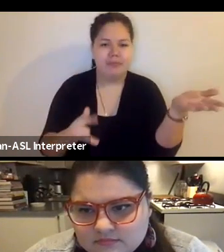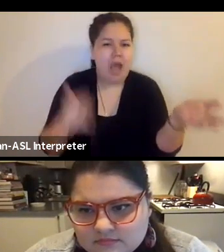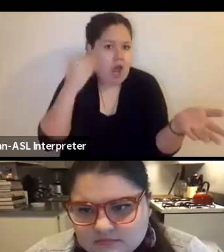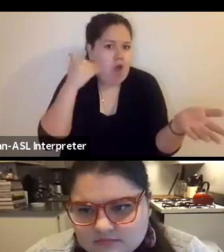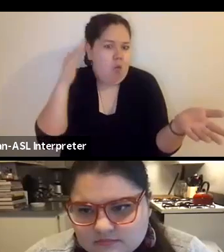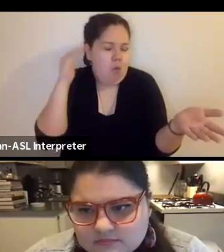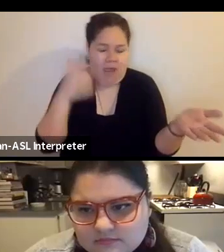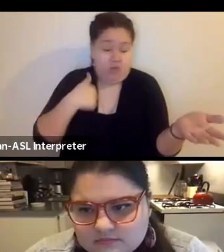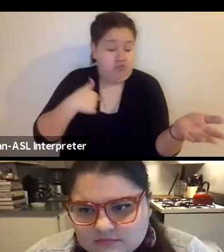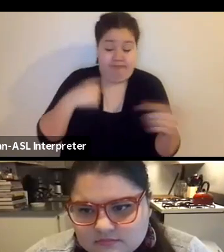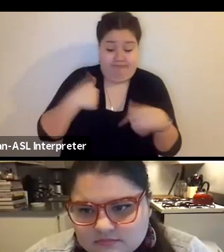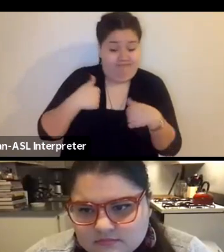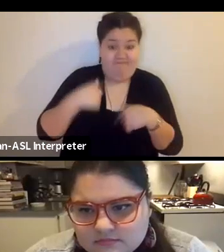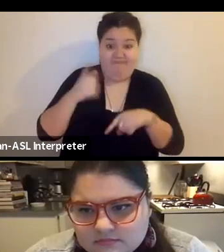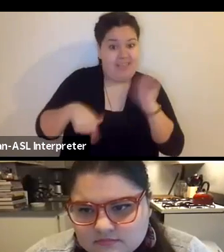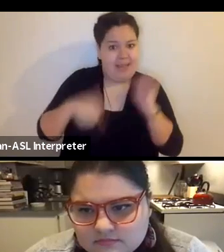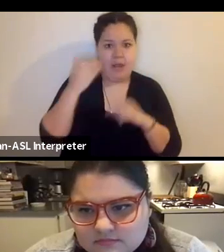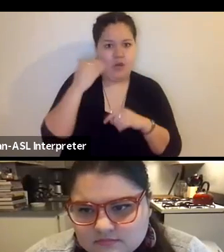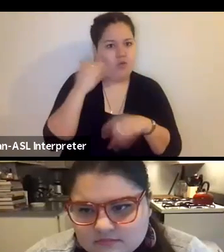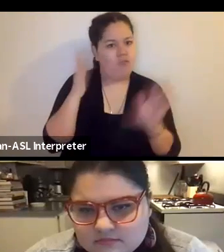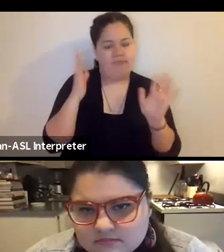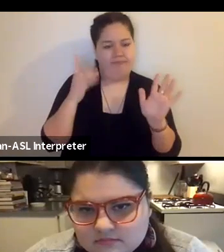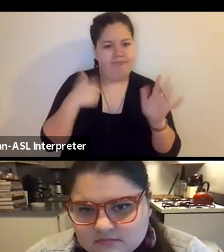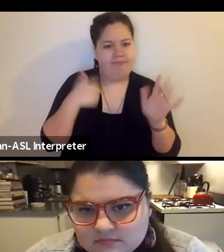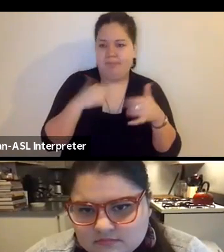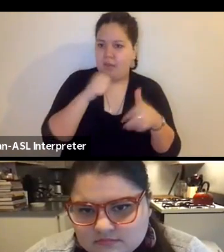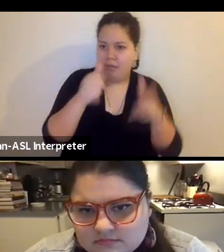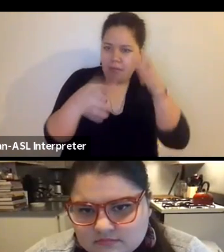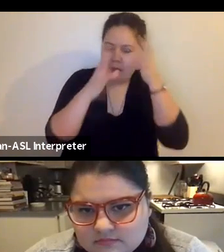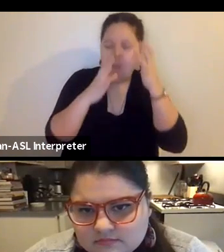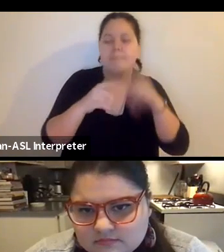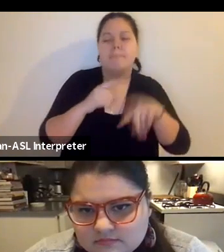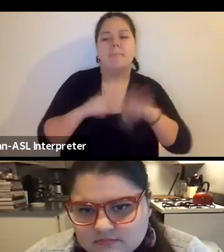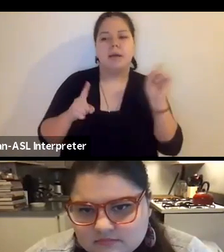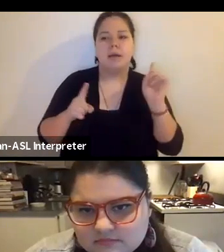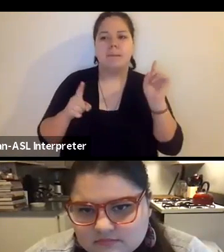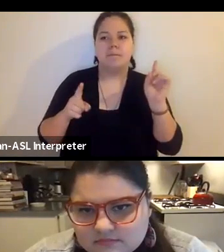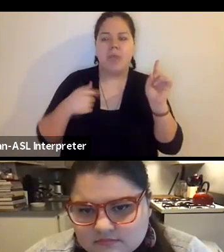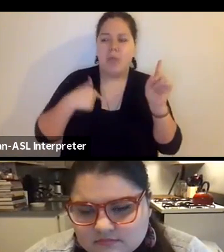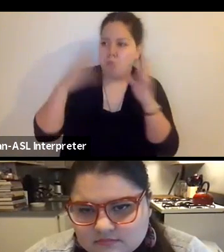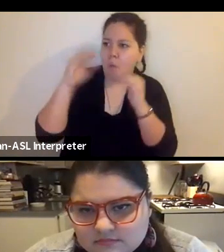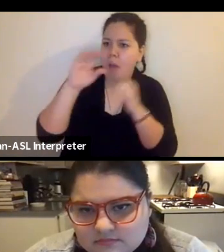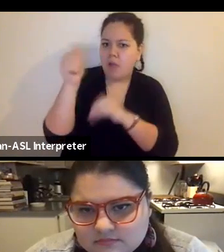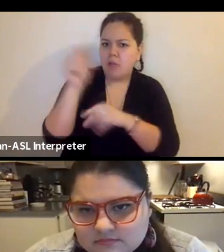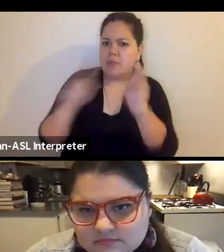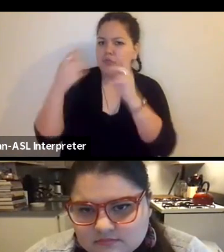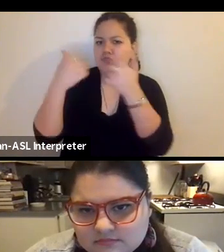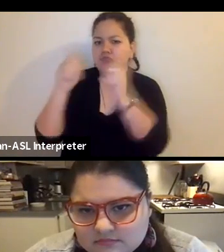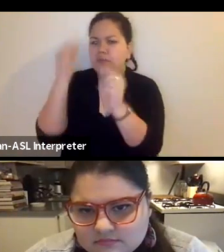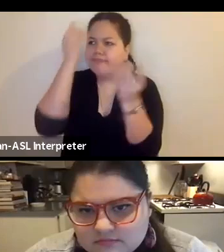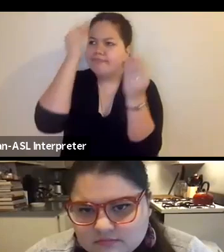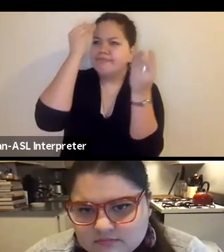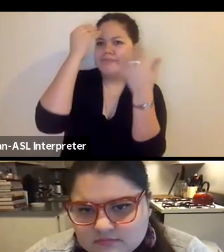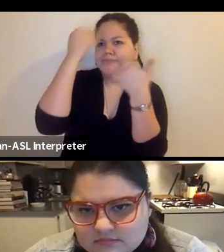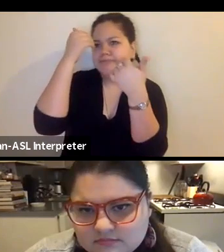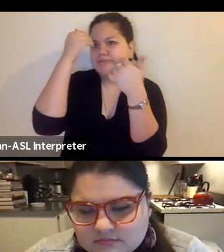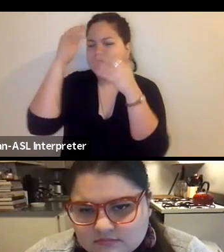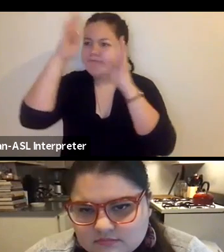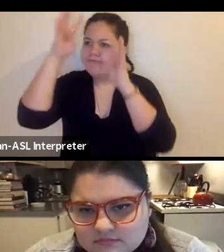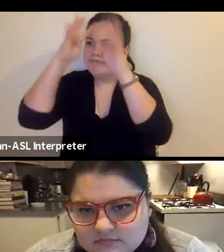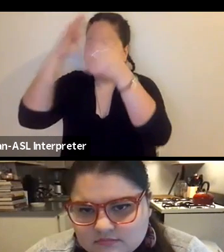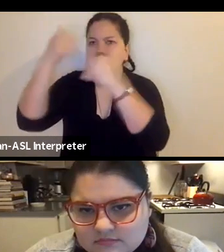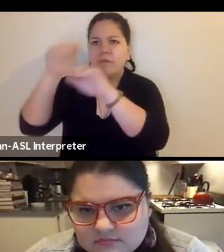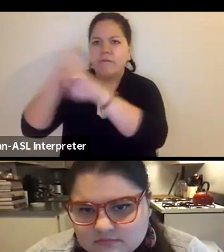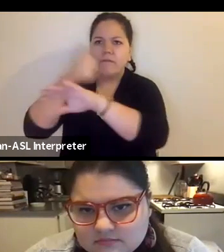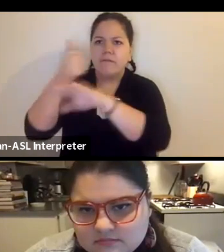can, but then while we must use it or are using it in our art, in our conversations,